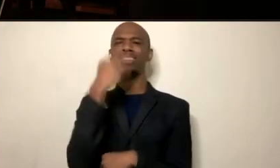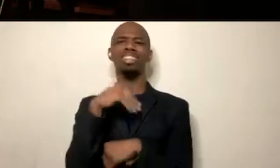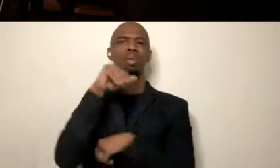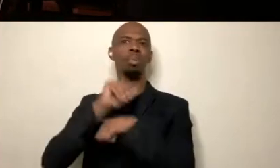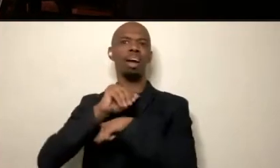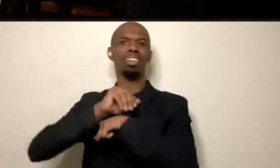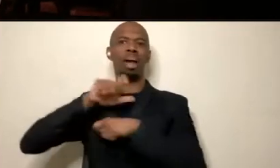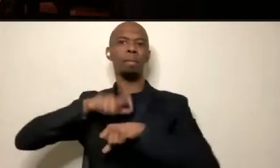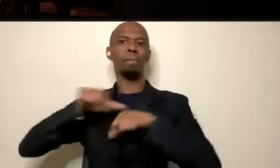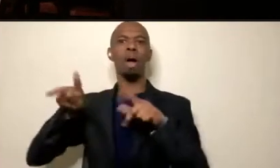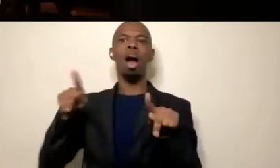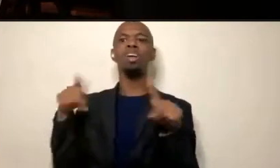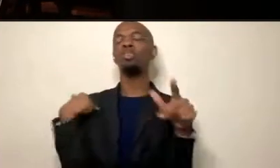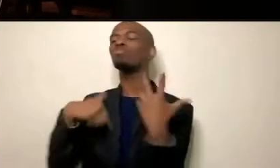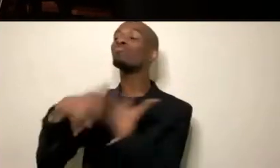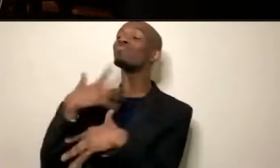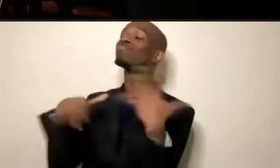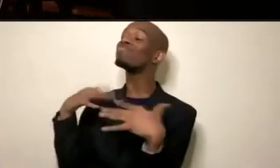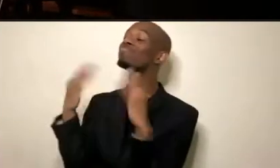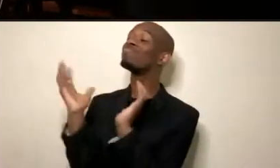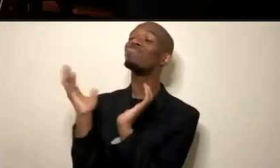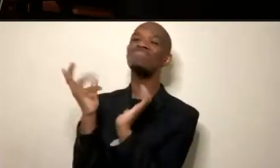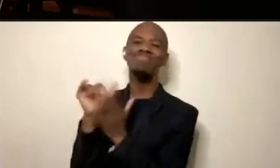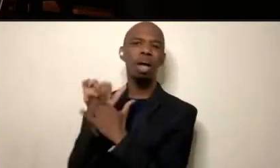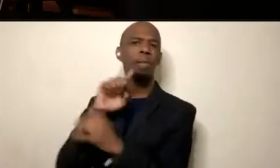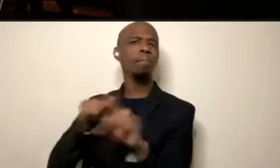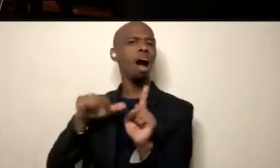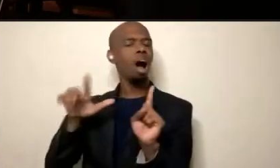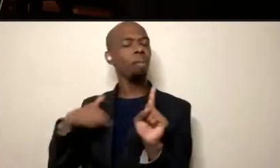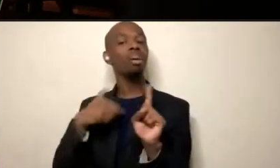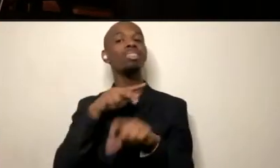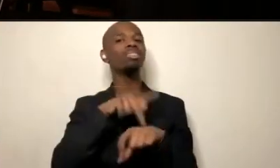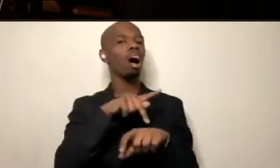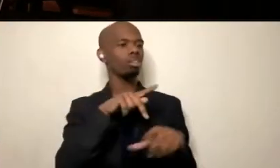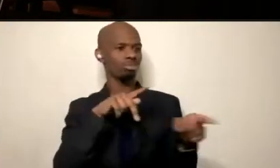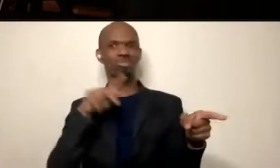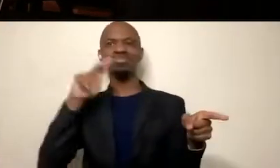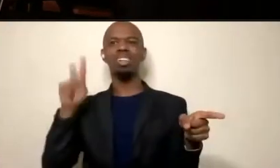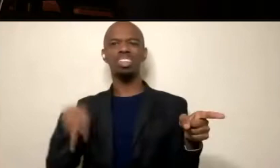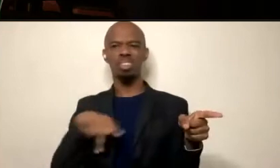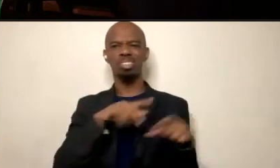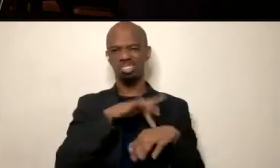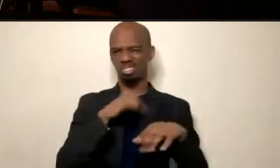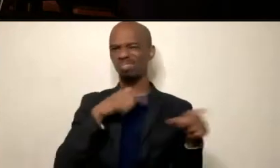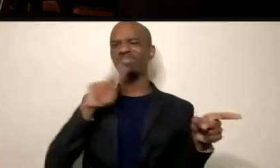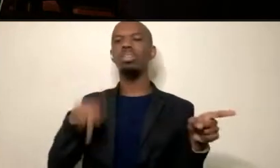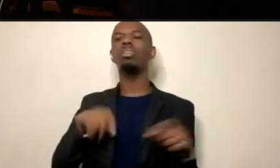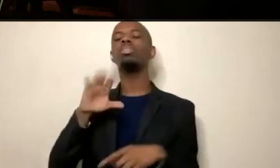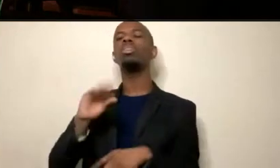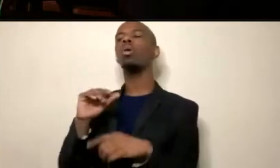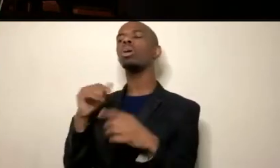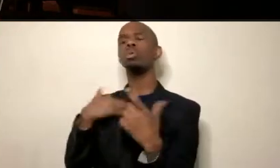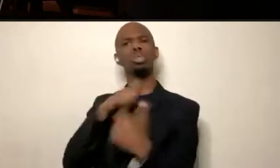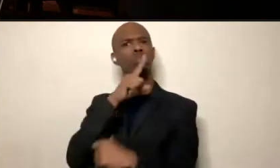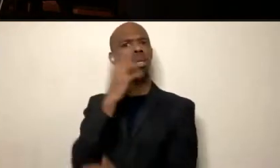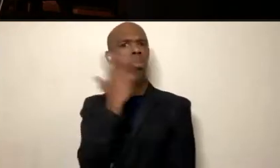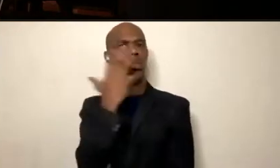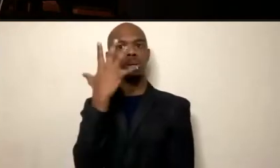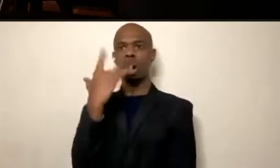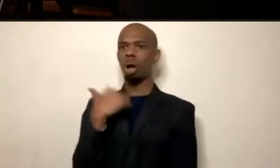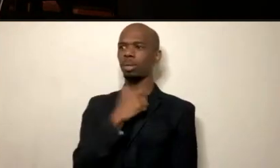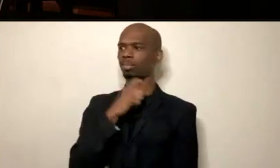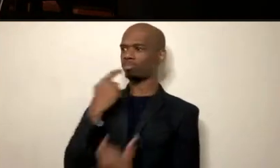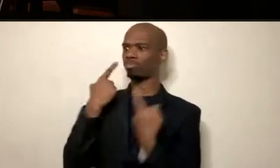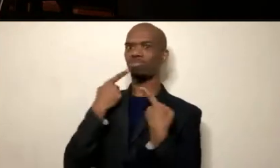was here in Philadelphia. But it was just lovely to be heard, and we got to just say so much to each other. But good afternoon to